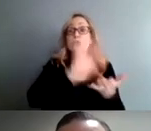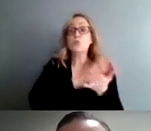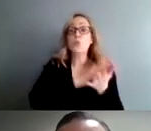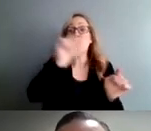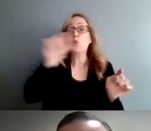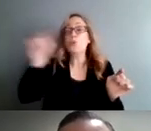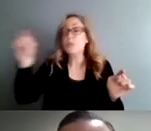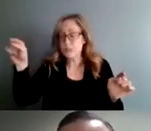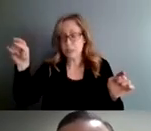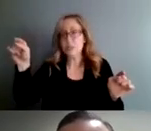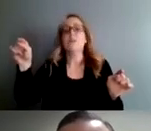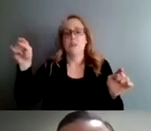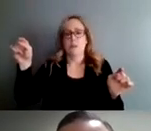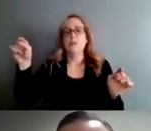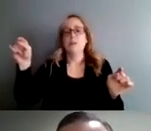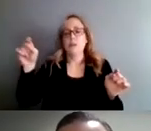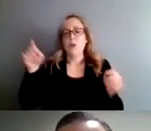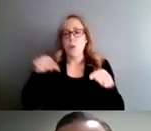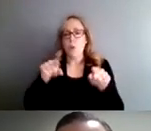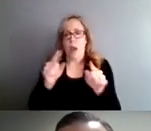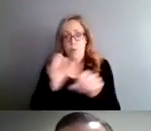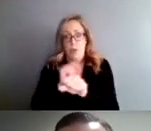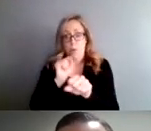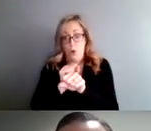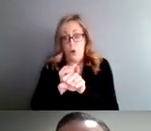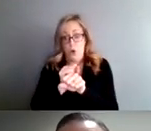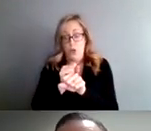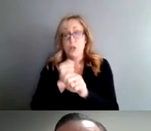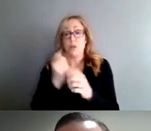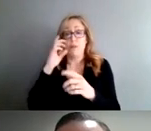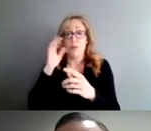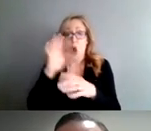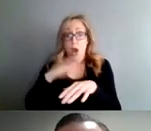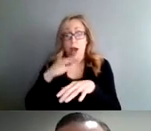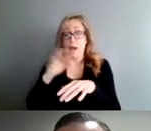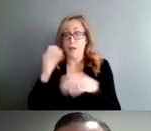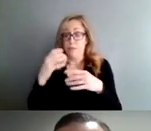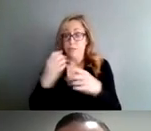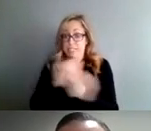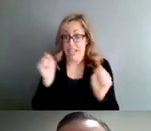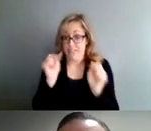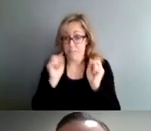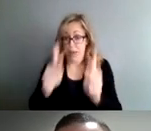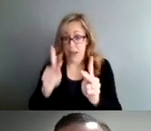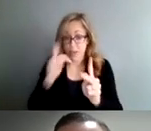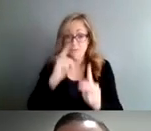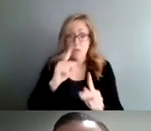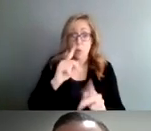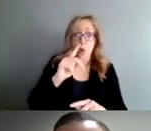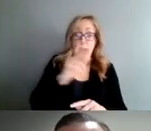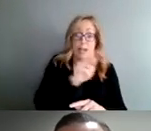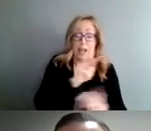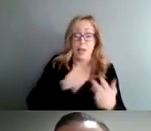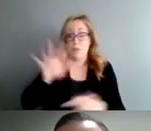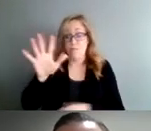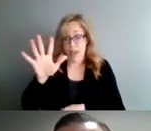to provide a safe return for K through 5, we're going to be doing that on April 5th and then reassessing